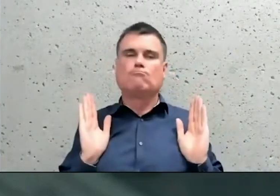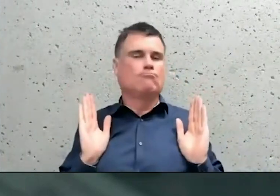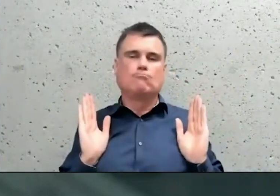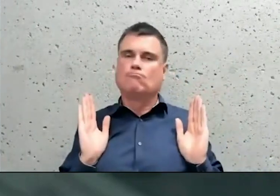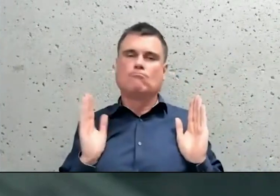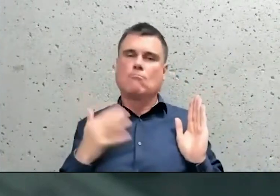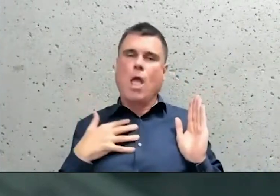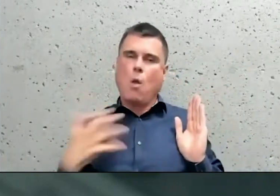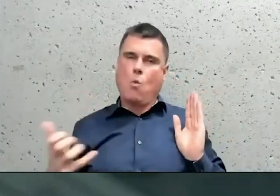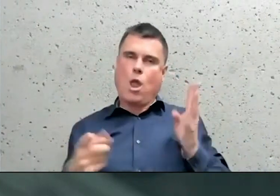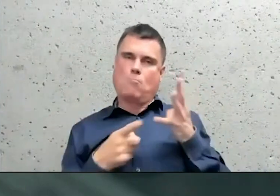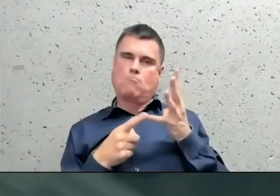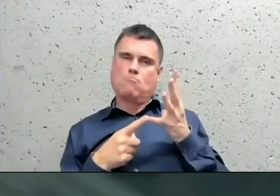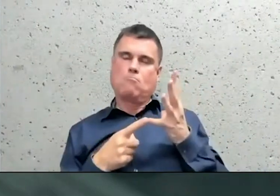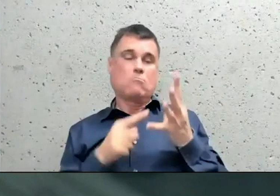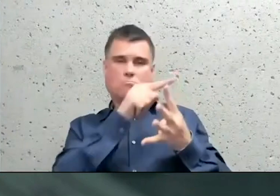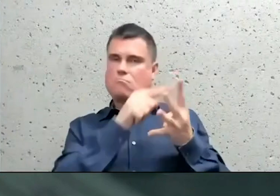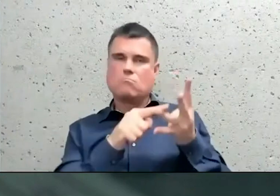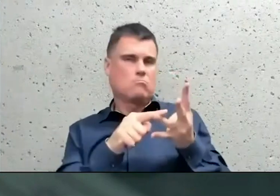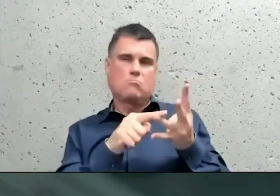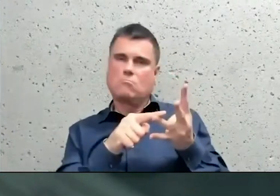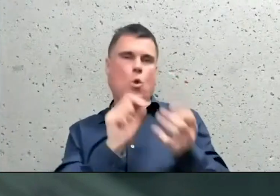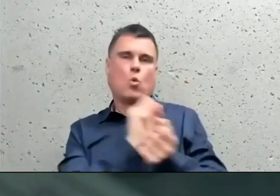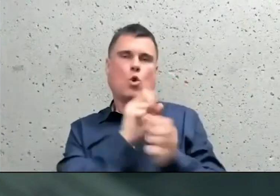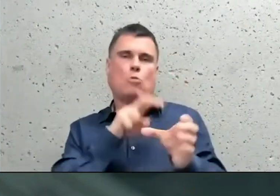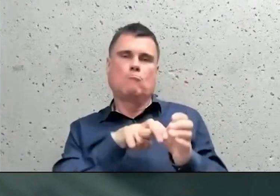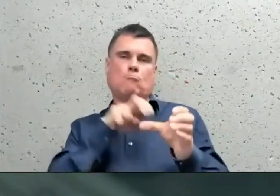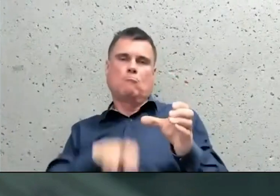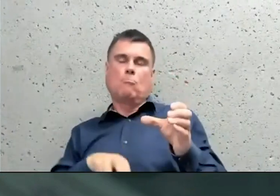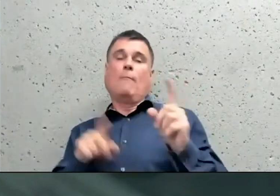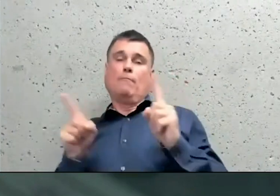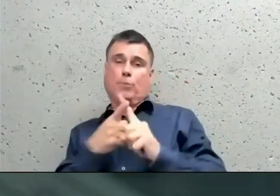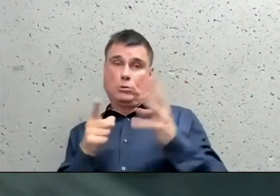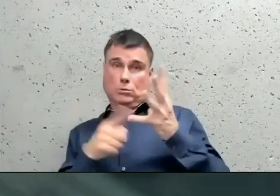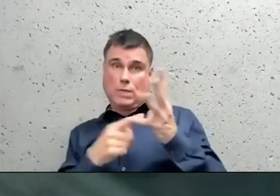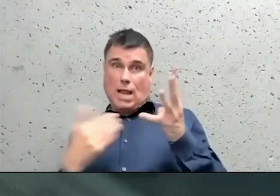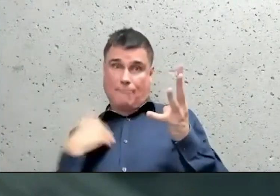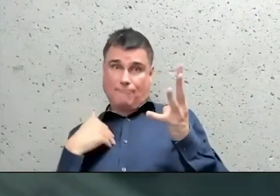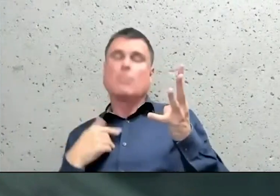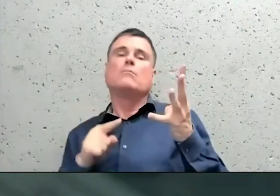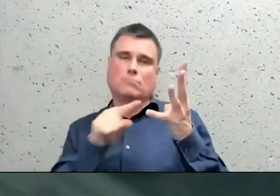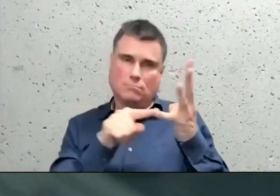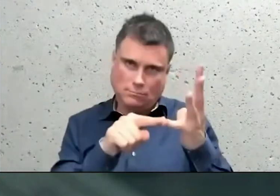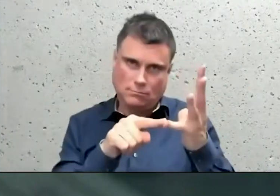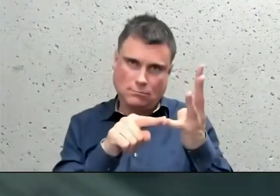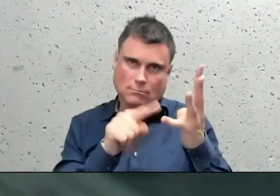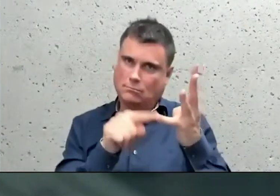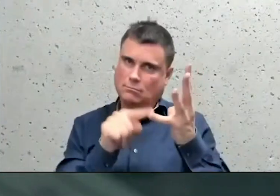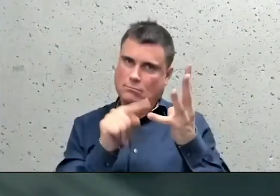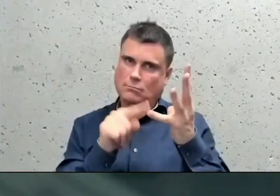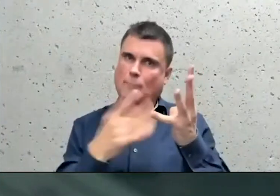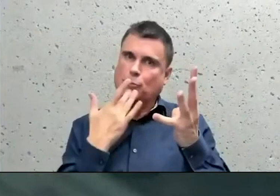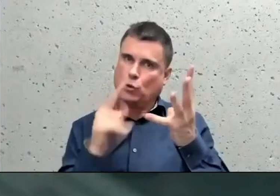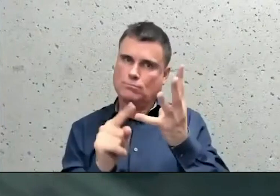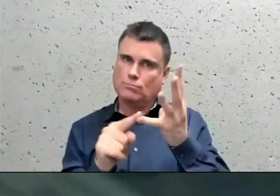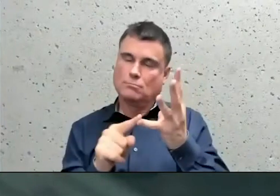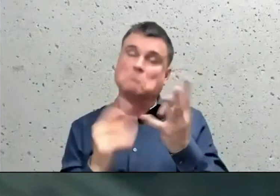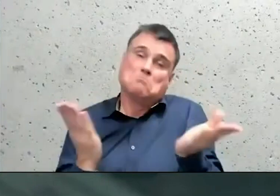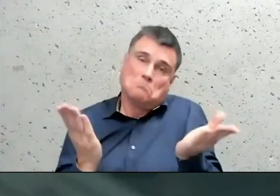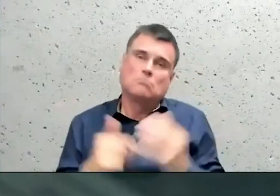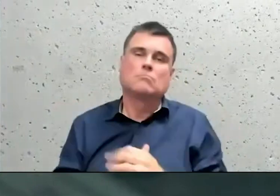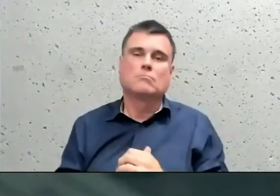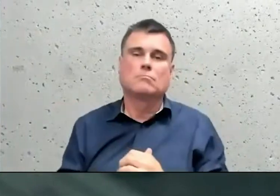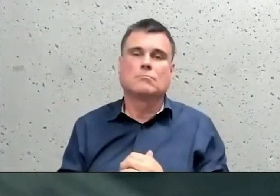the pipeline, and we were very hopeful, for example, that Novavax, which is a more traditional protein subunit type vaccine, would